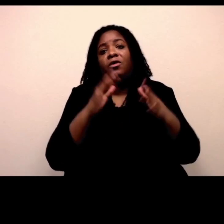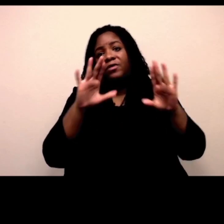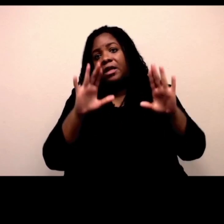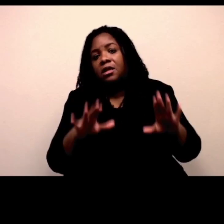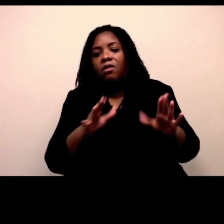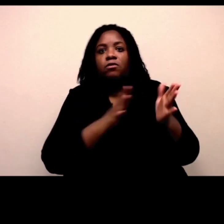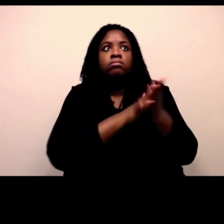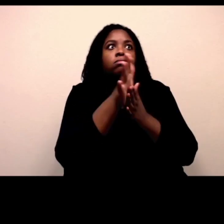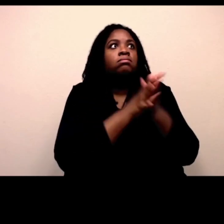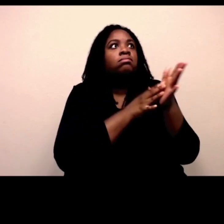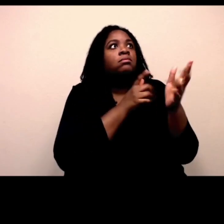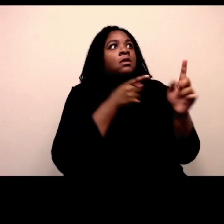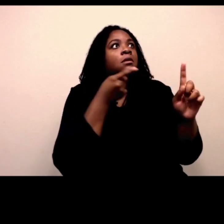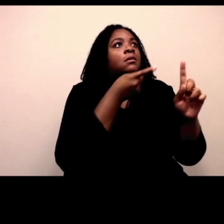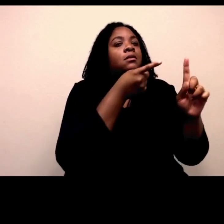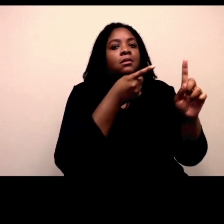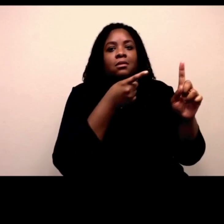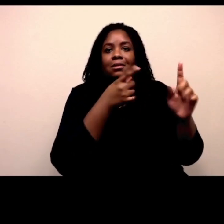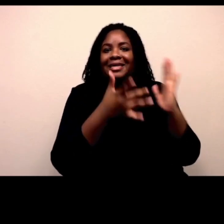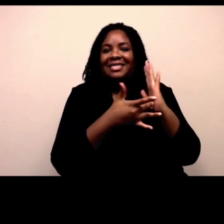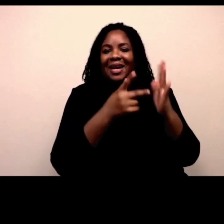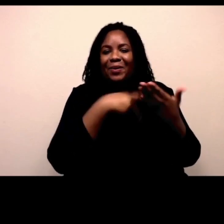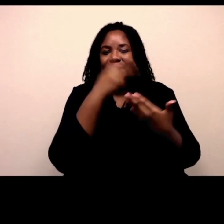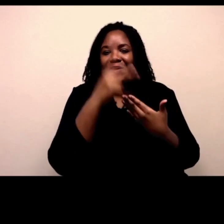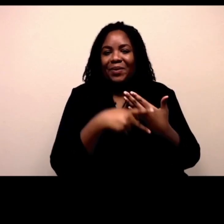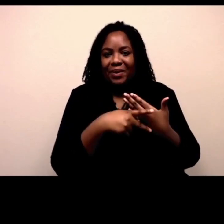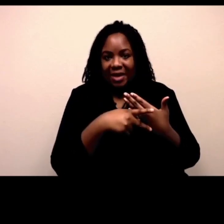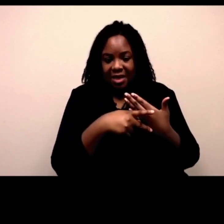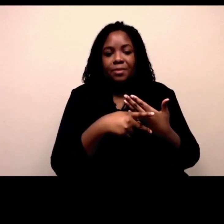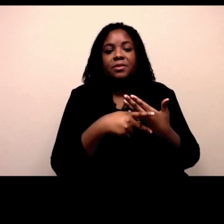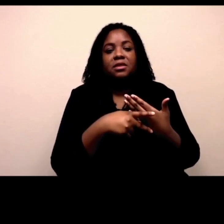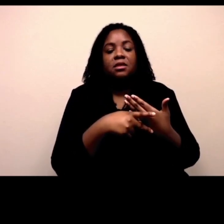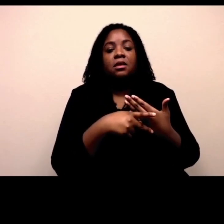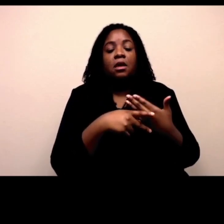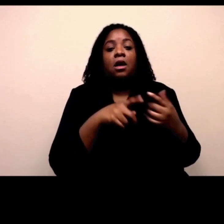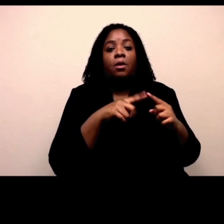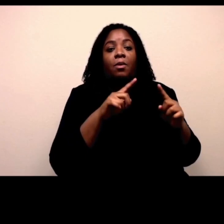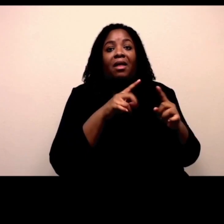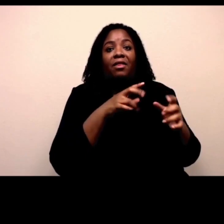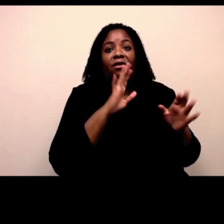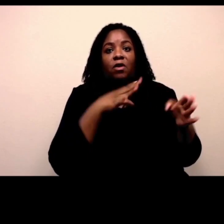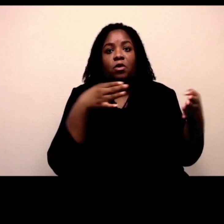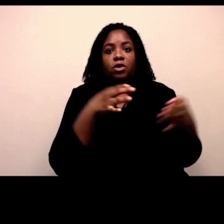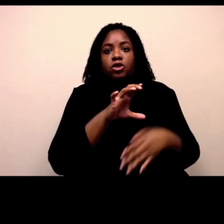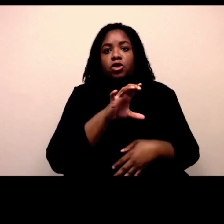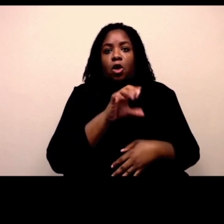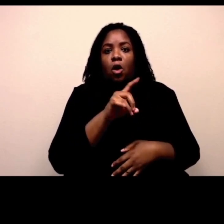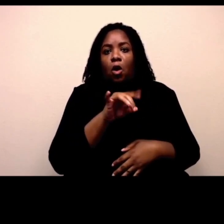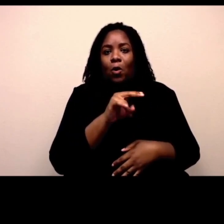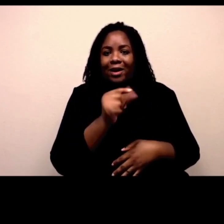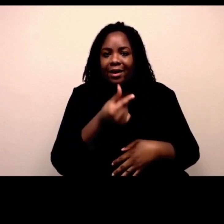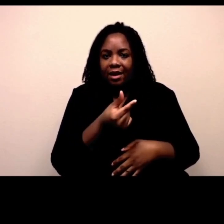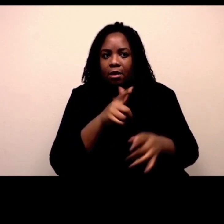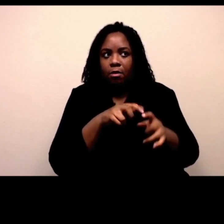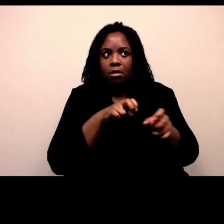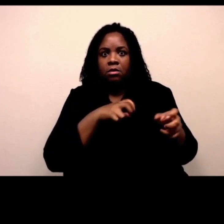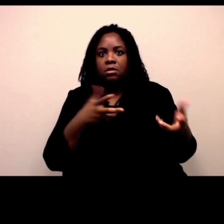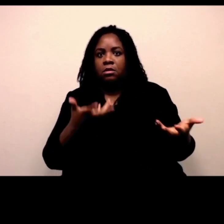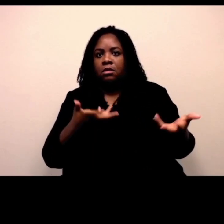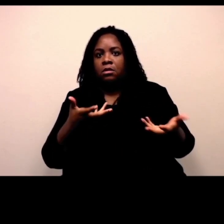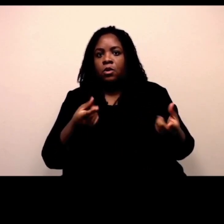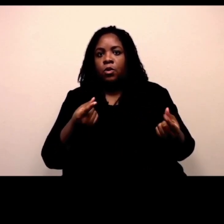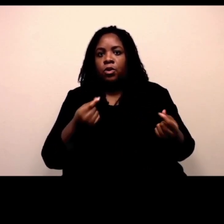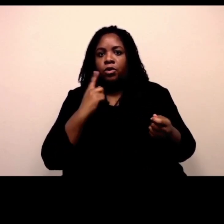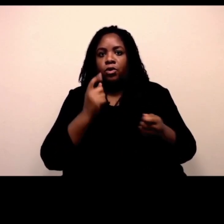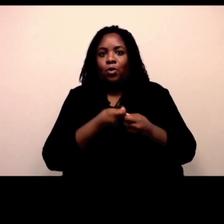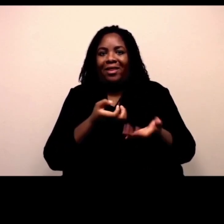ambitious tech programs that are out there, and where the focus is on coding, right? So I think dealing with that,